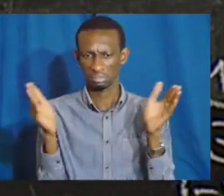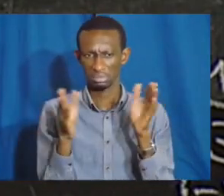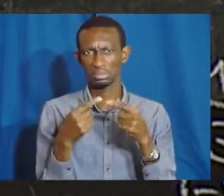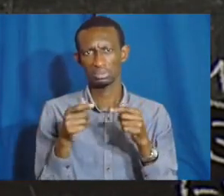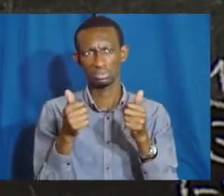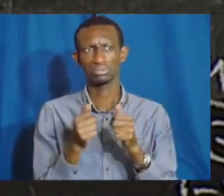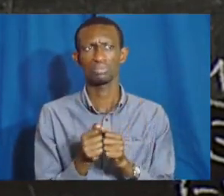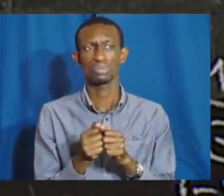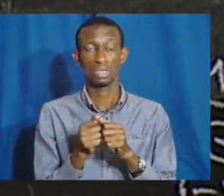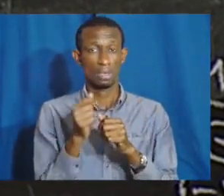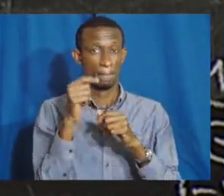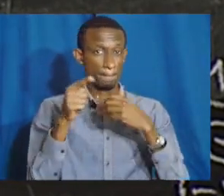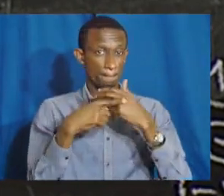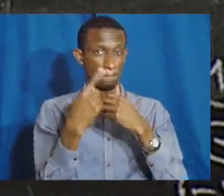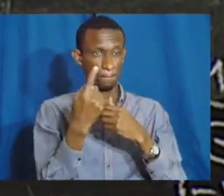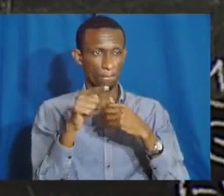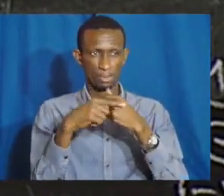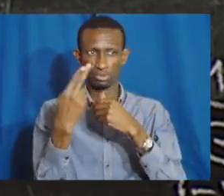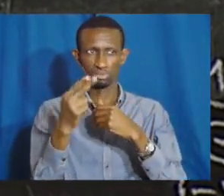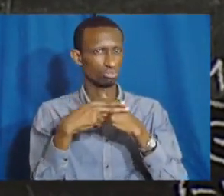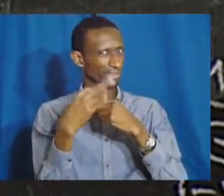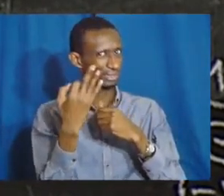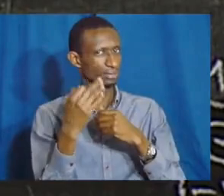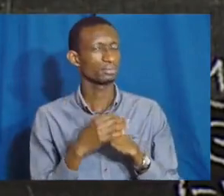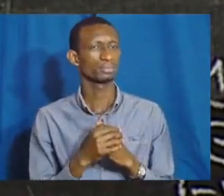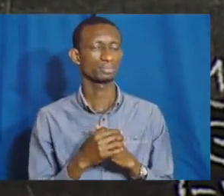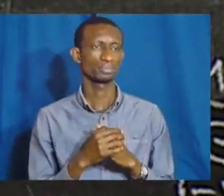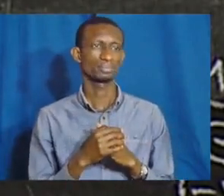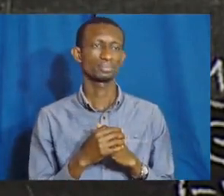here -2, -3, and -4.